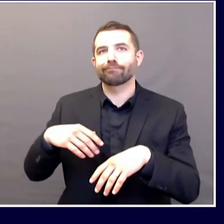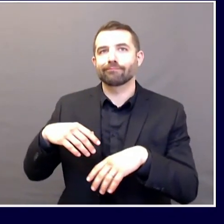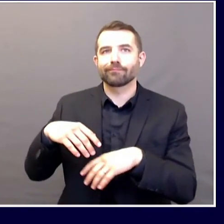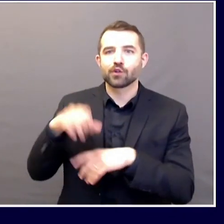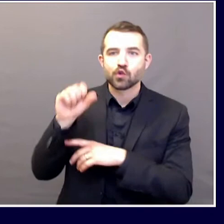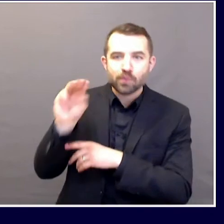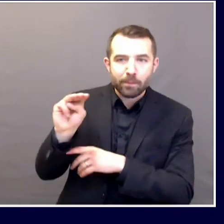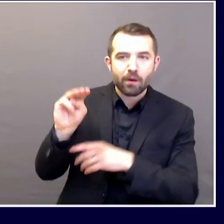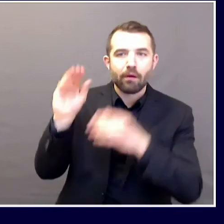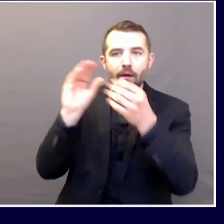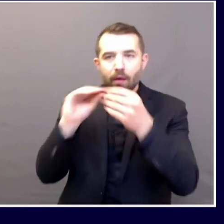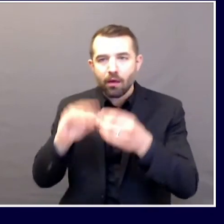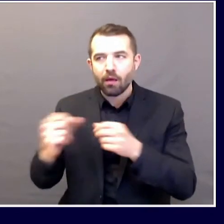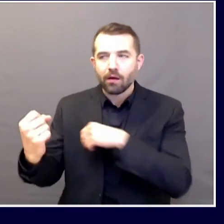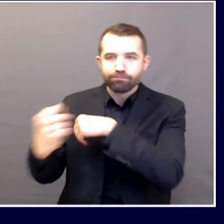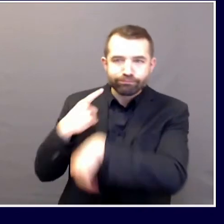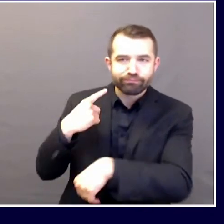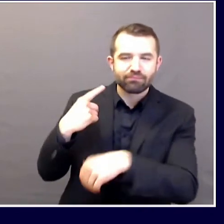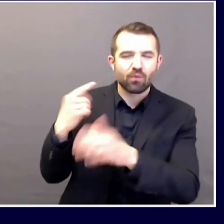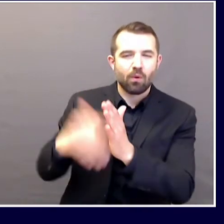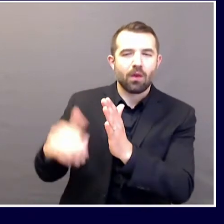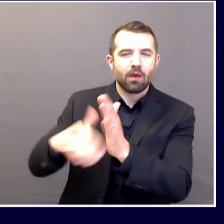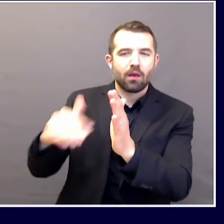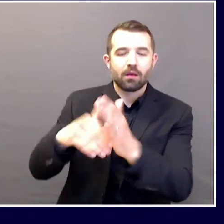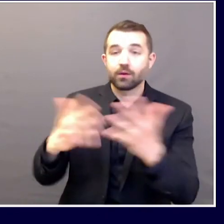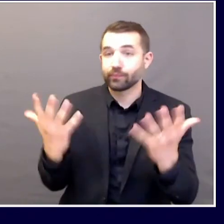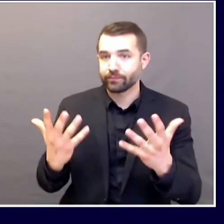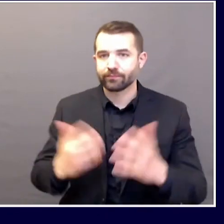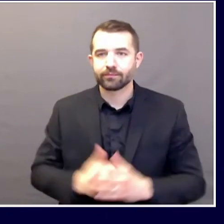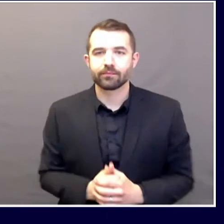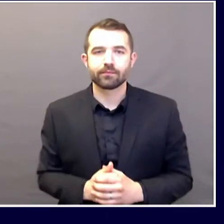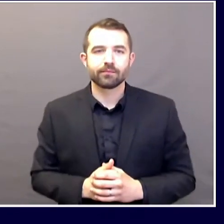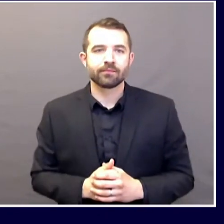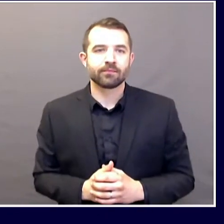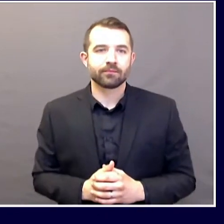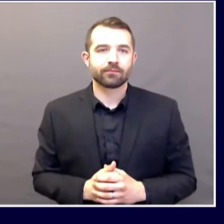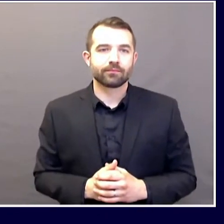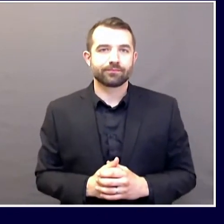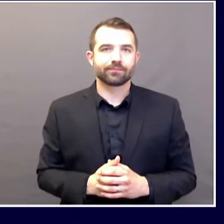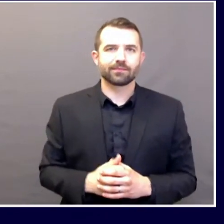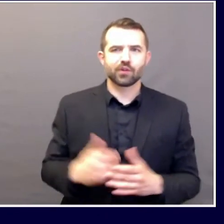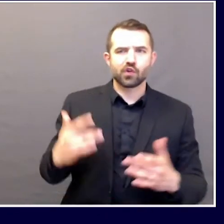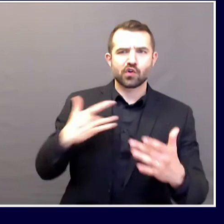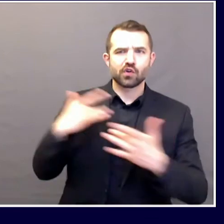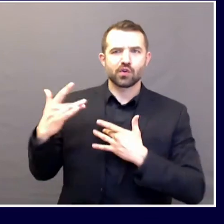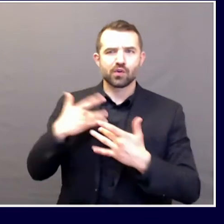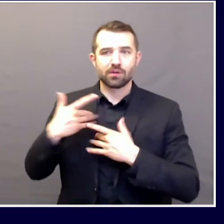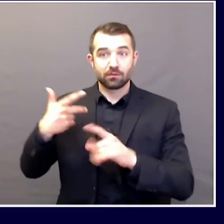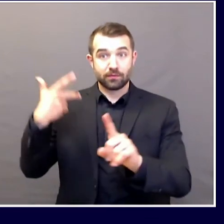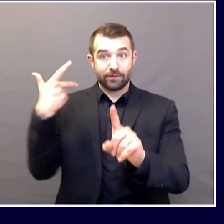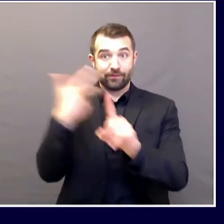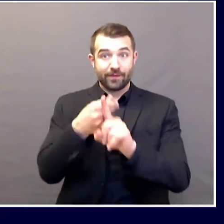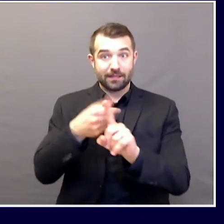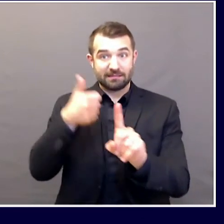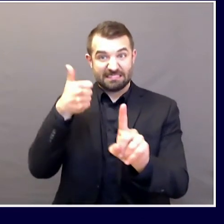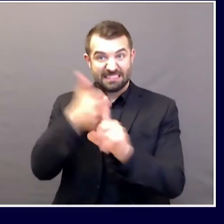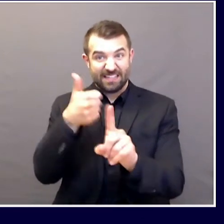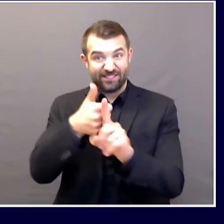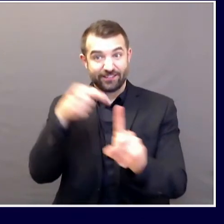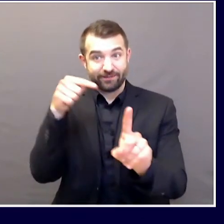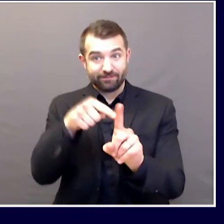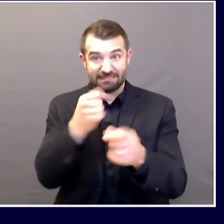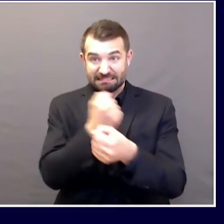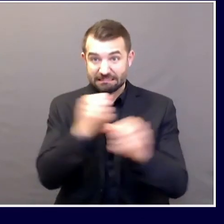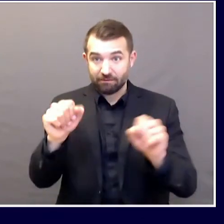media about, is the following. I'm really worried about the safety of the vaccine. And I'm also concerned that the vaccine